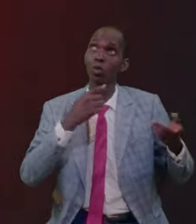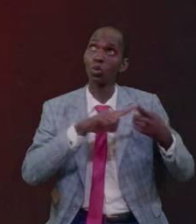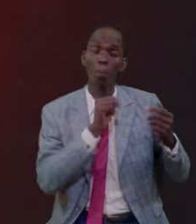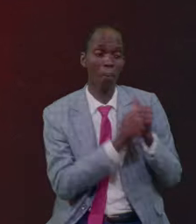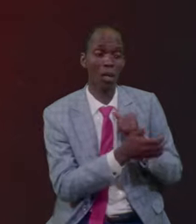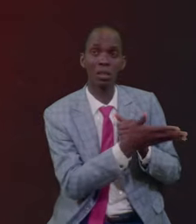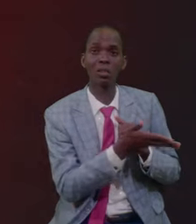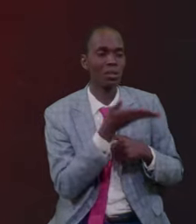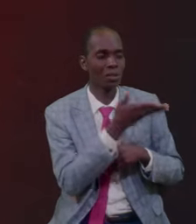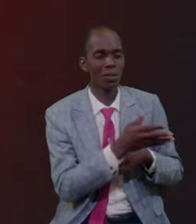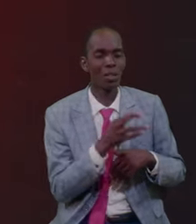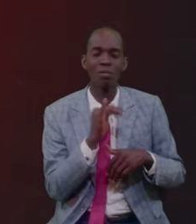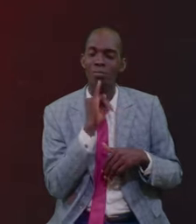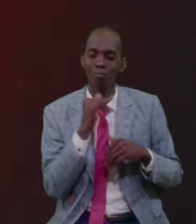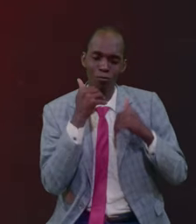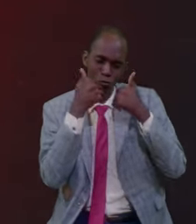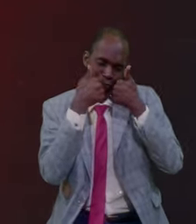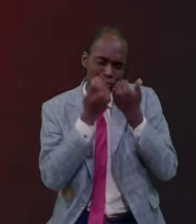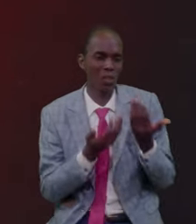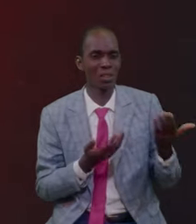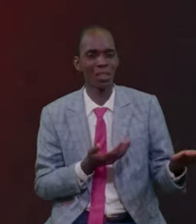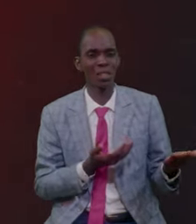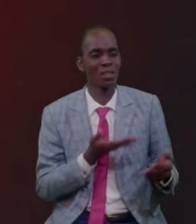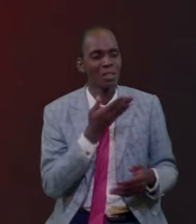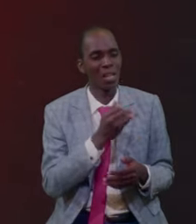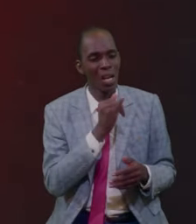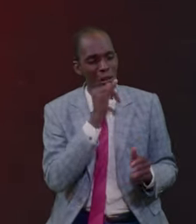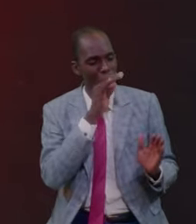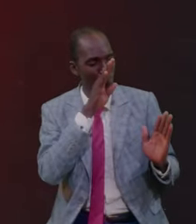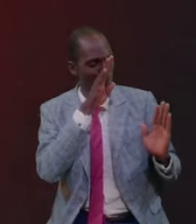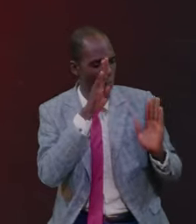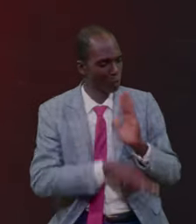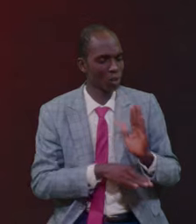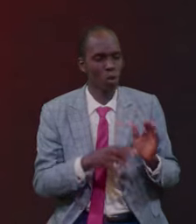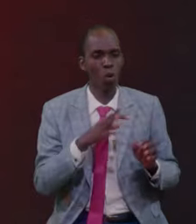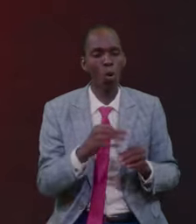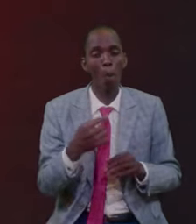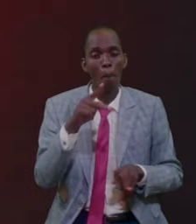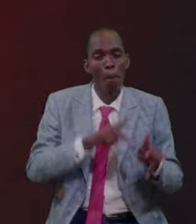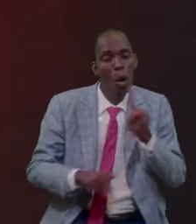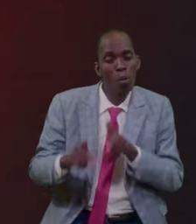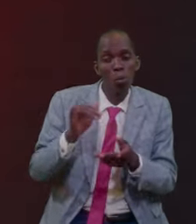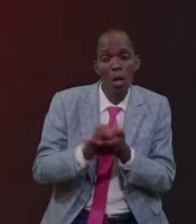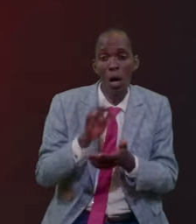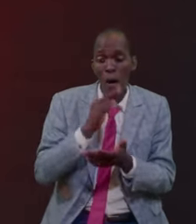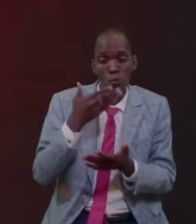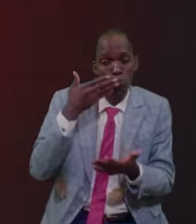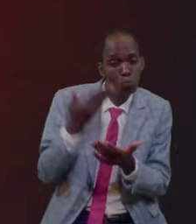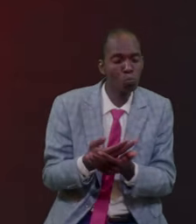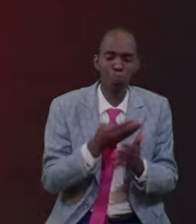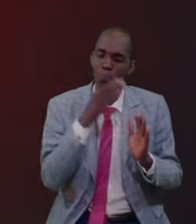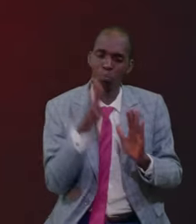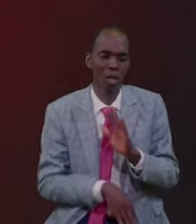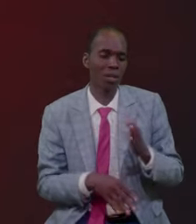reproach. There is the belittling of good people, righteous people, holy people. I